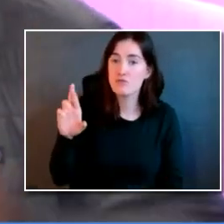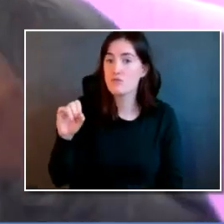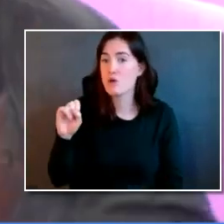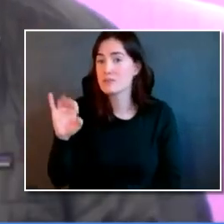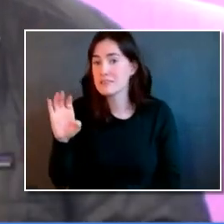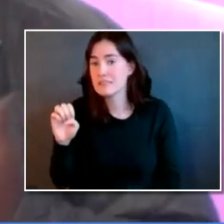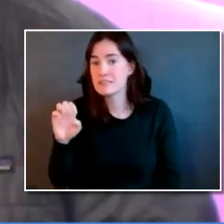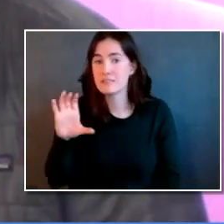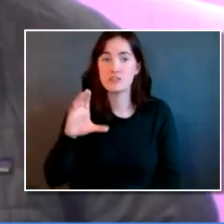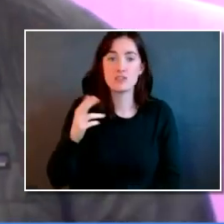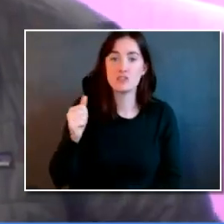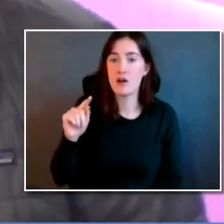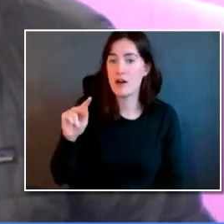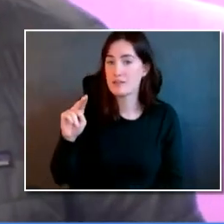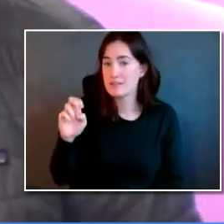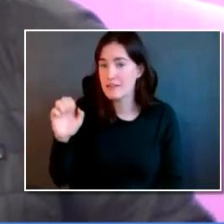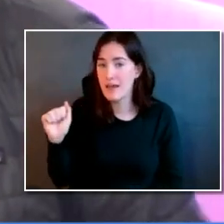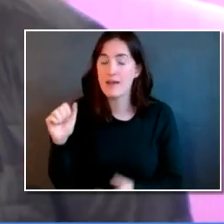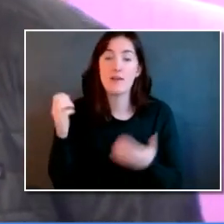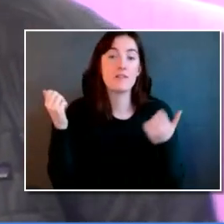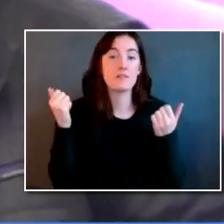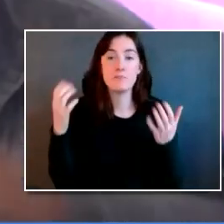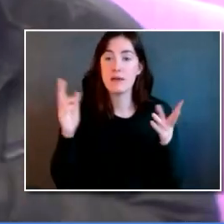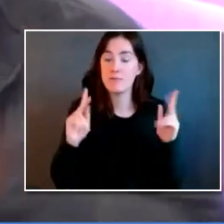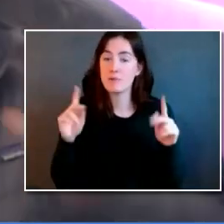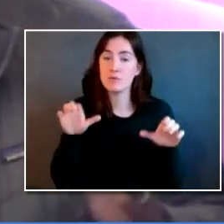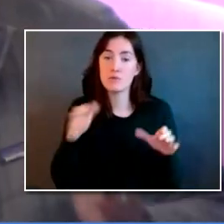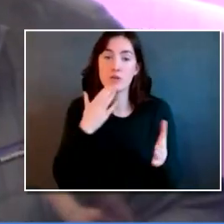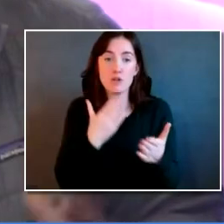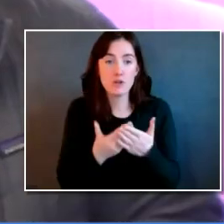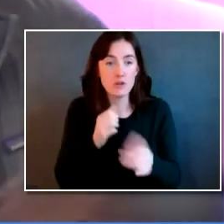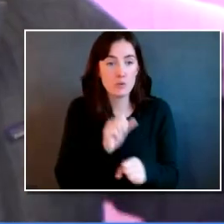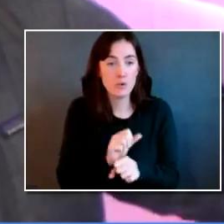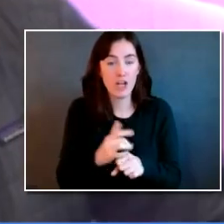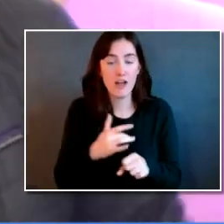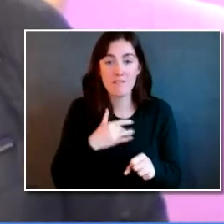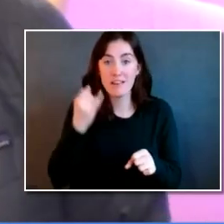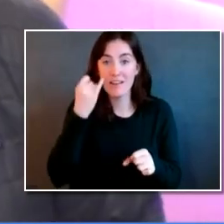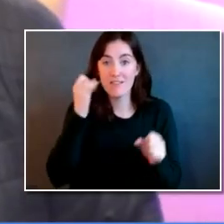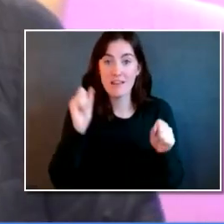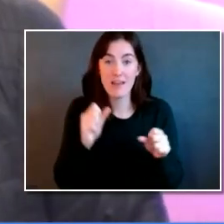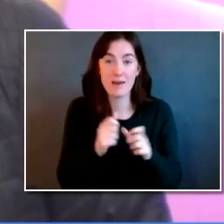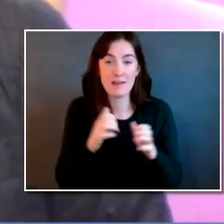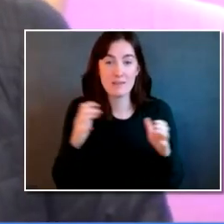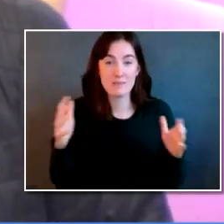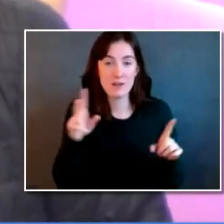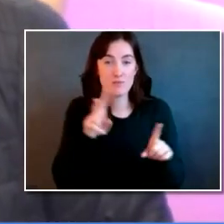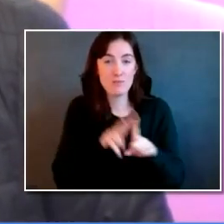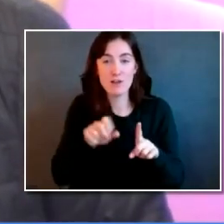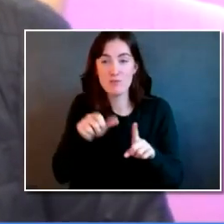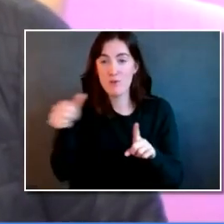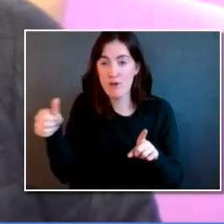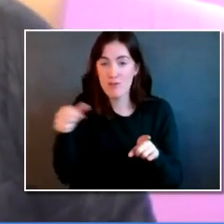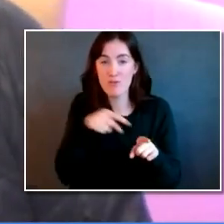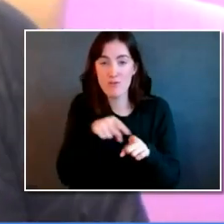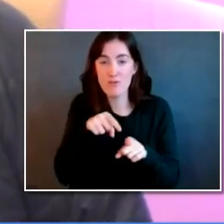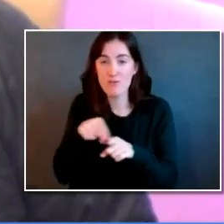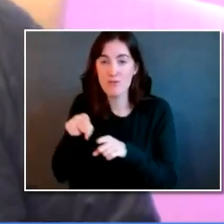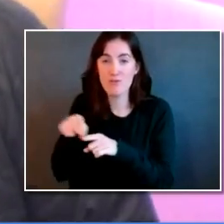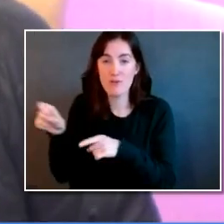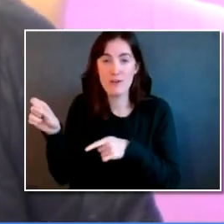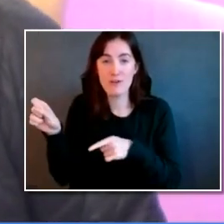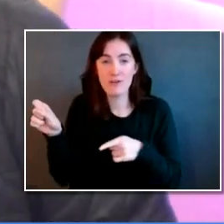folks that are doing so much good work. I feel like if we can just expand this to other areas in Seattle, like maybe a